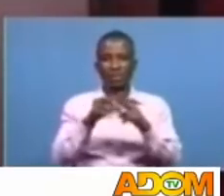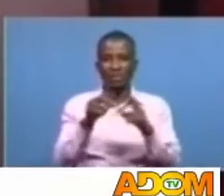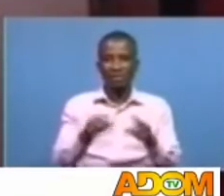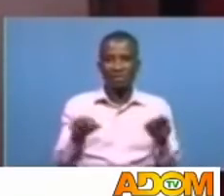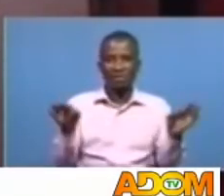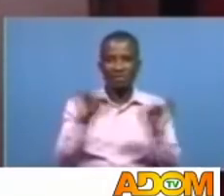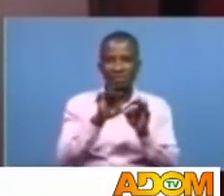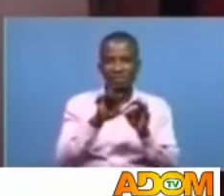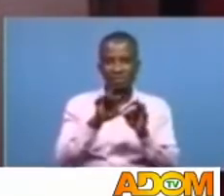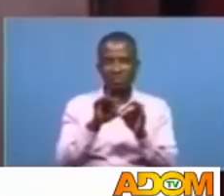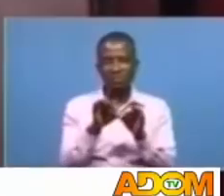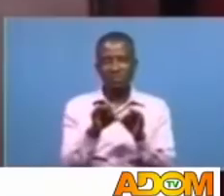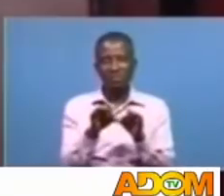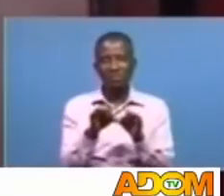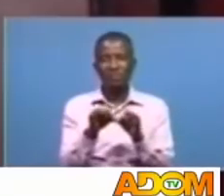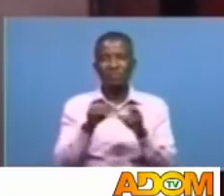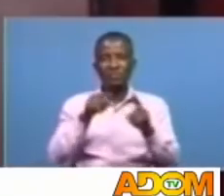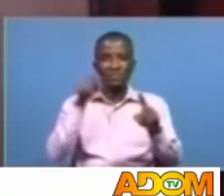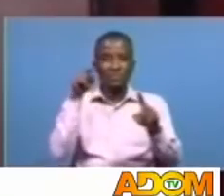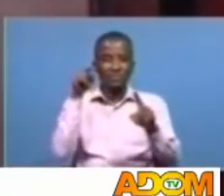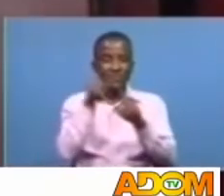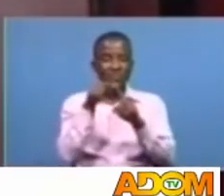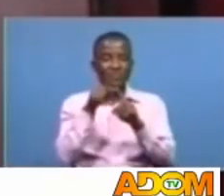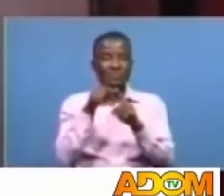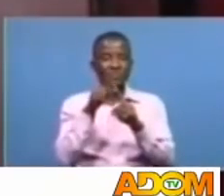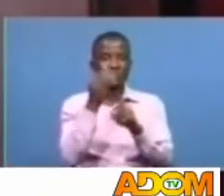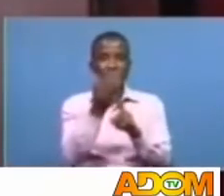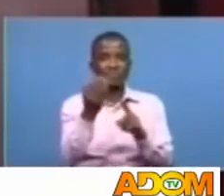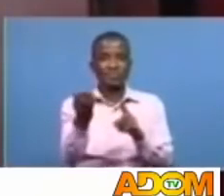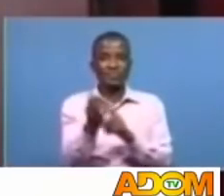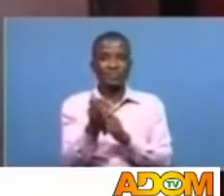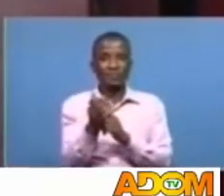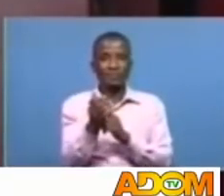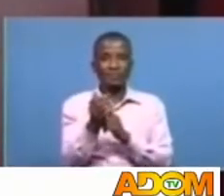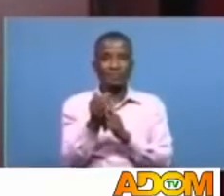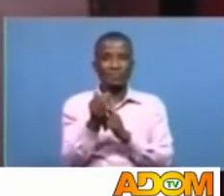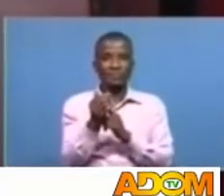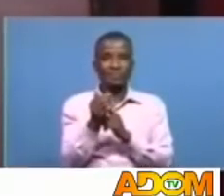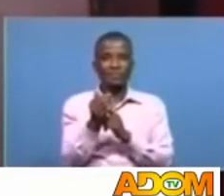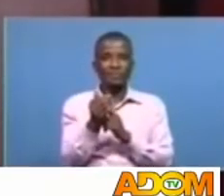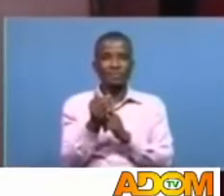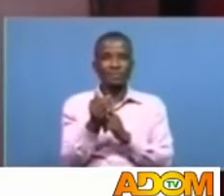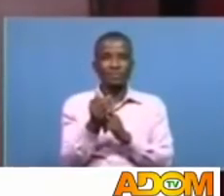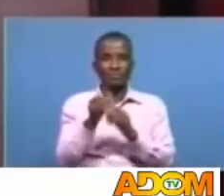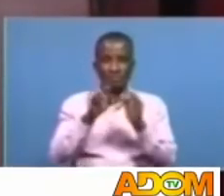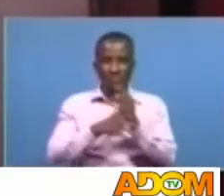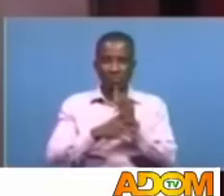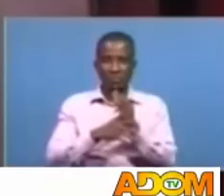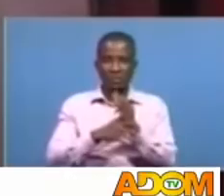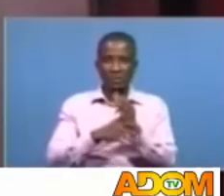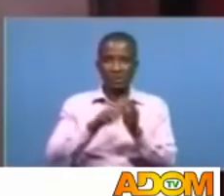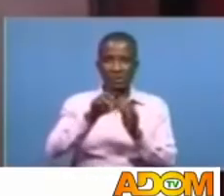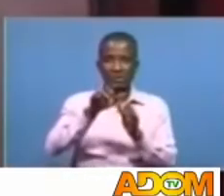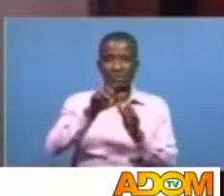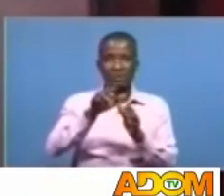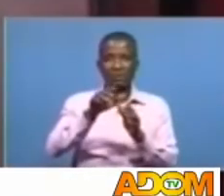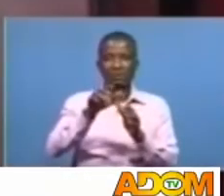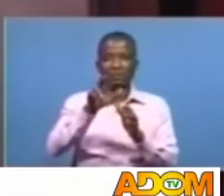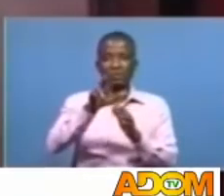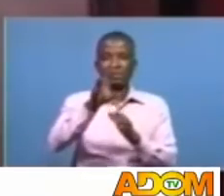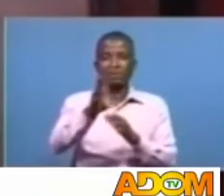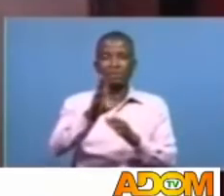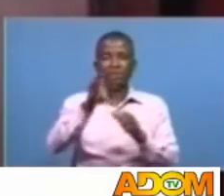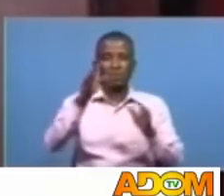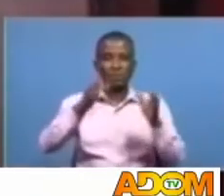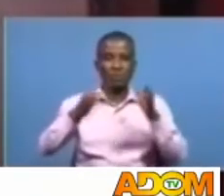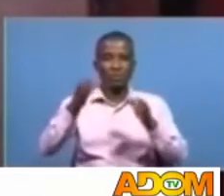the specific provisions of Section 26 that